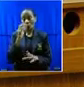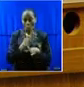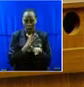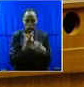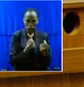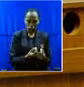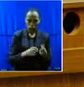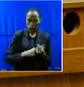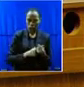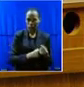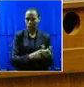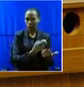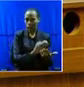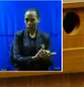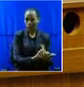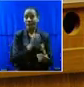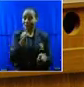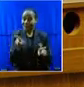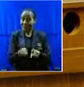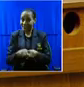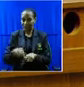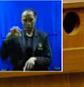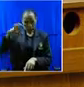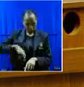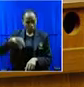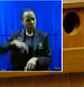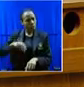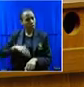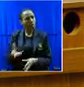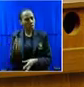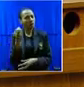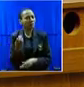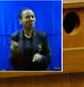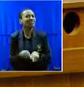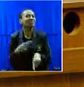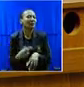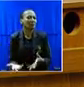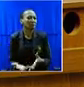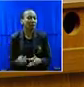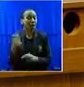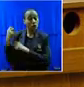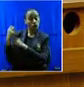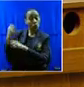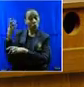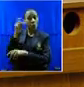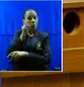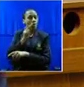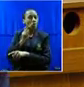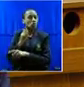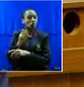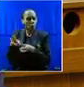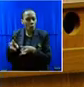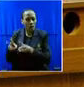contributing to the prospects of their community. Traditional forms of public